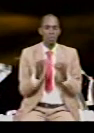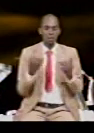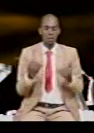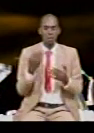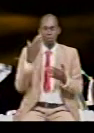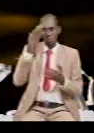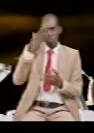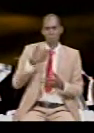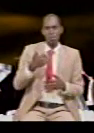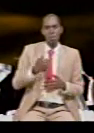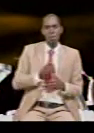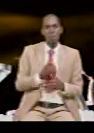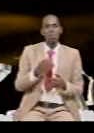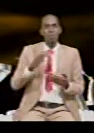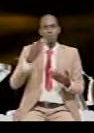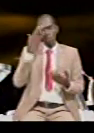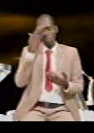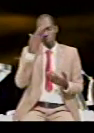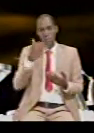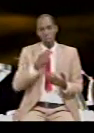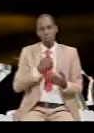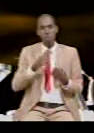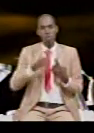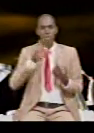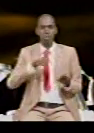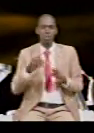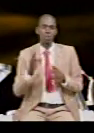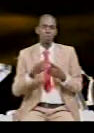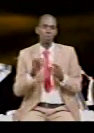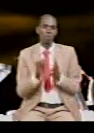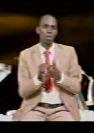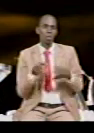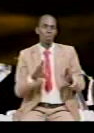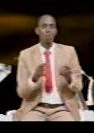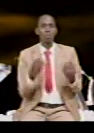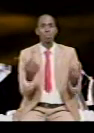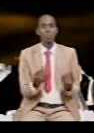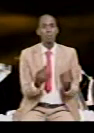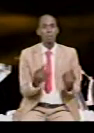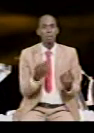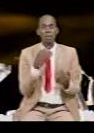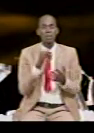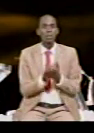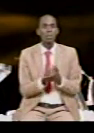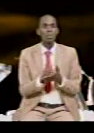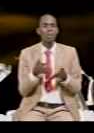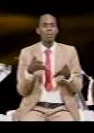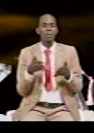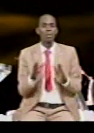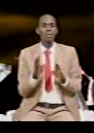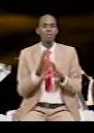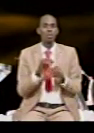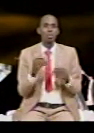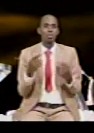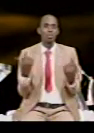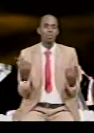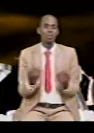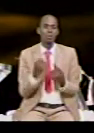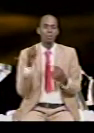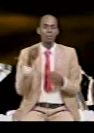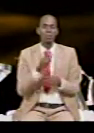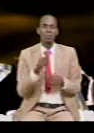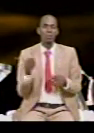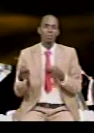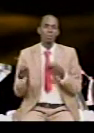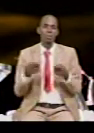way of life. Then in verse 12, it says, let not sin therefore reign in your mortal body.